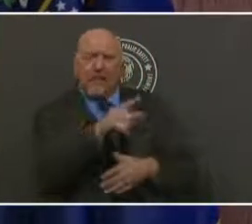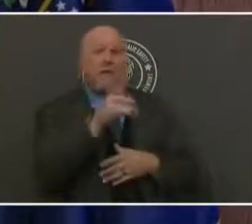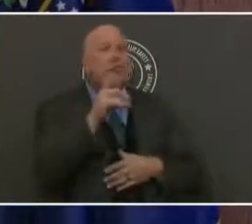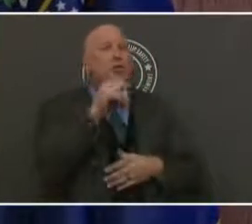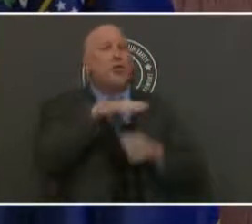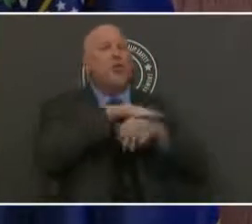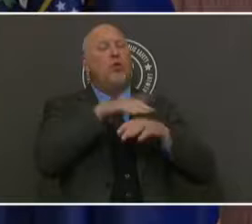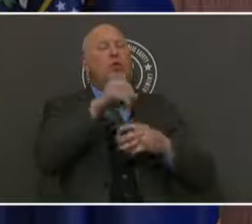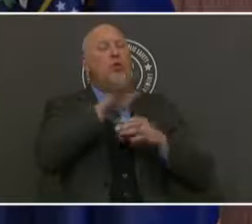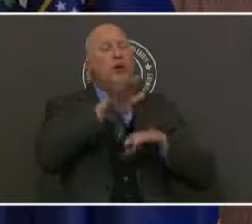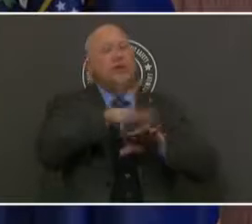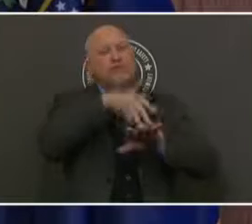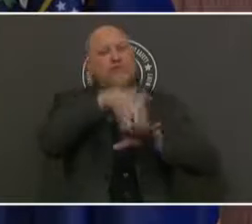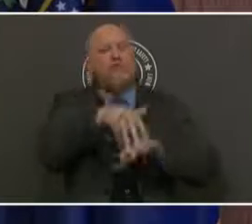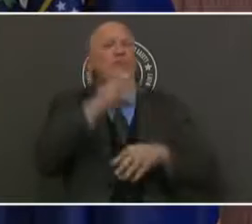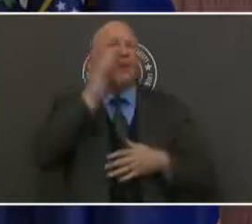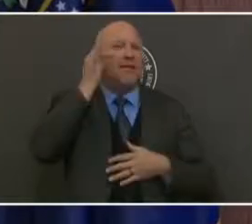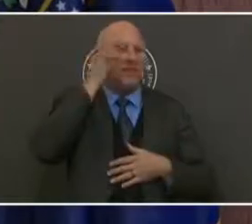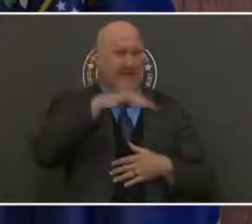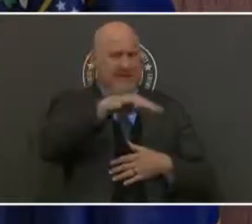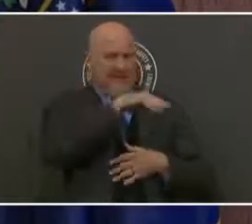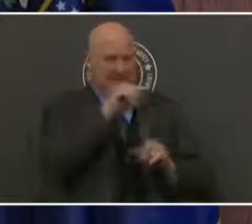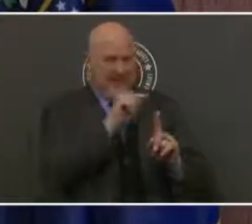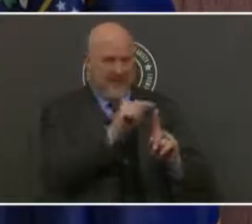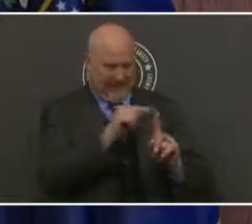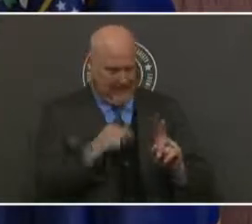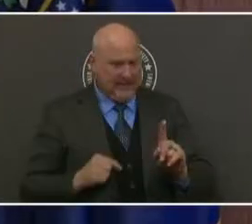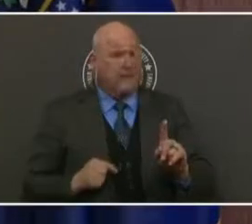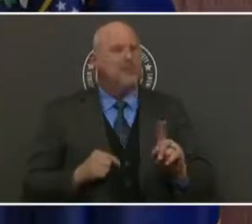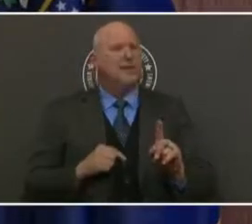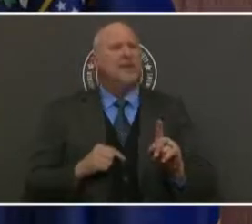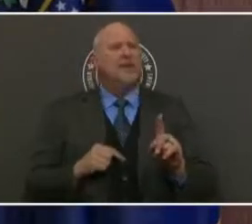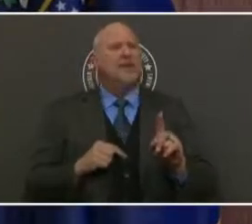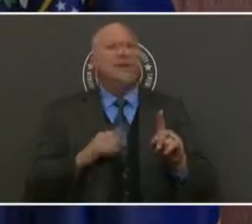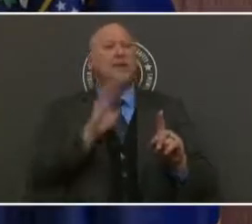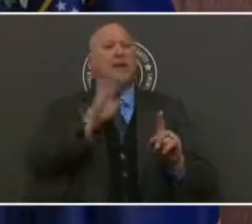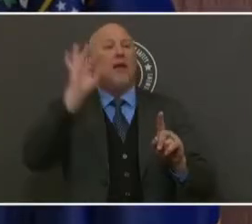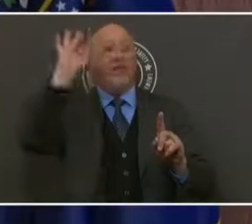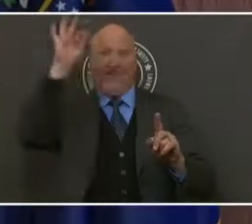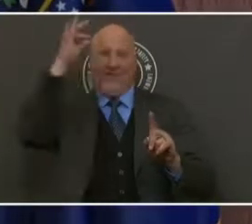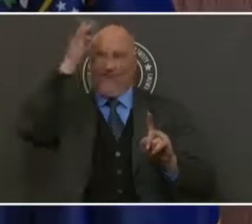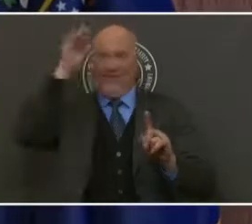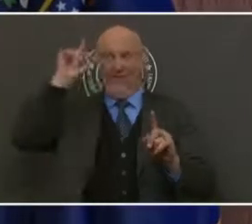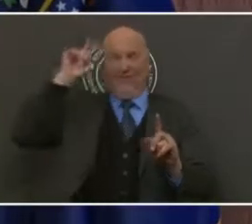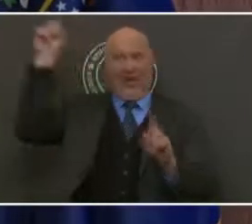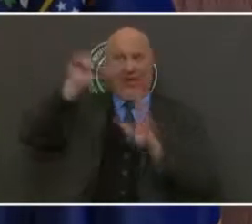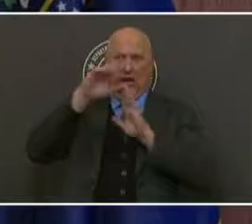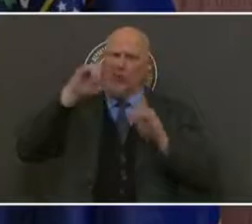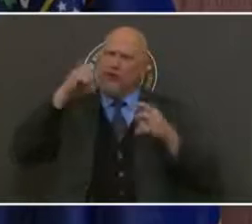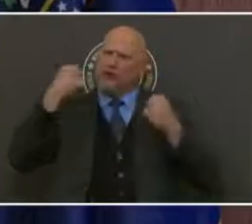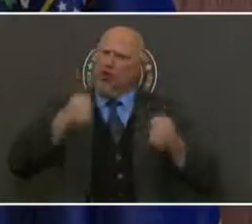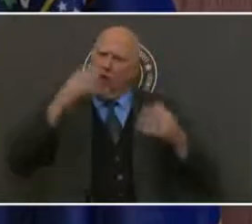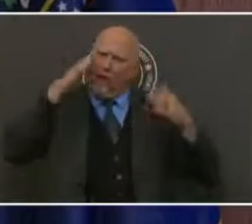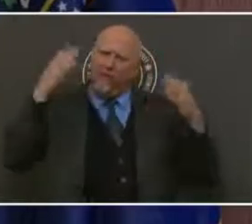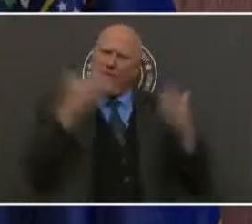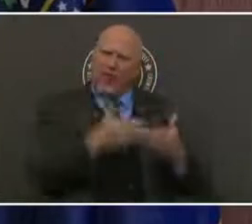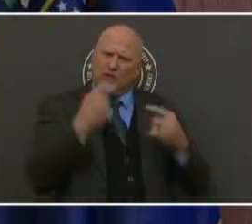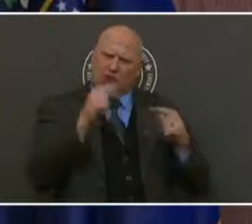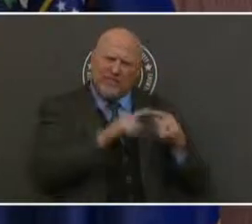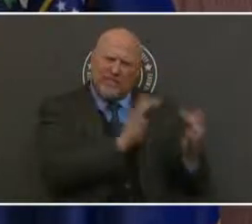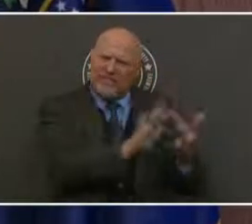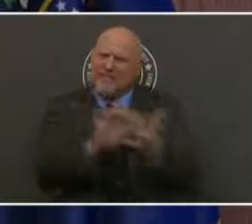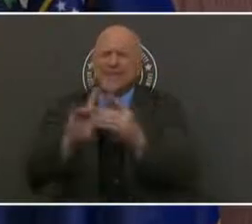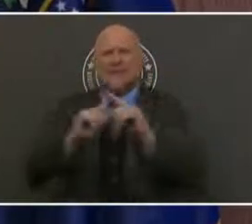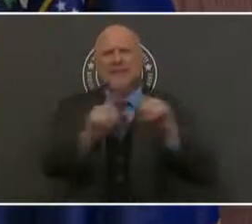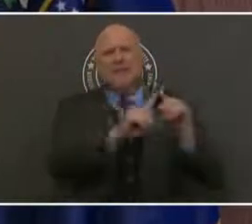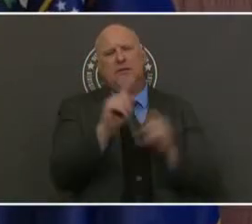together with state governments, had made an effort from the very beginning to reach out to our tribal leaders to get vaccines out there. So San